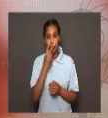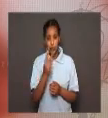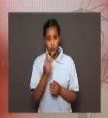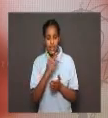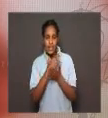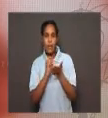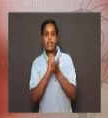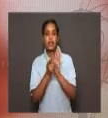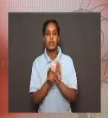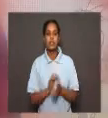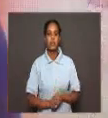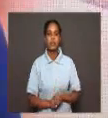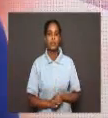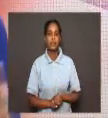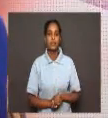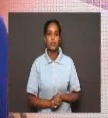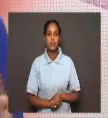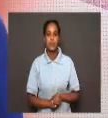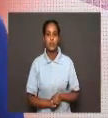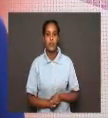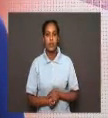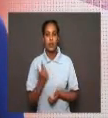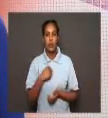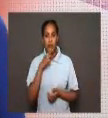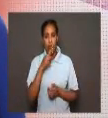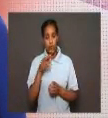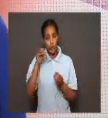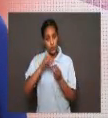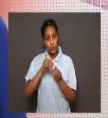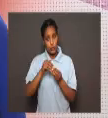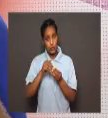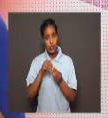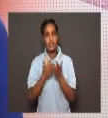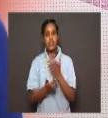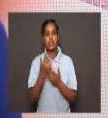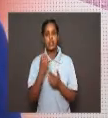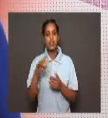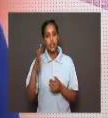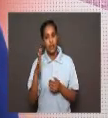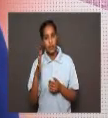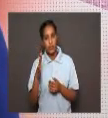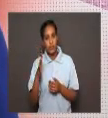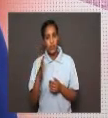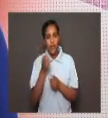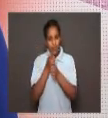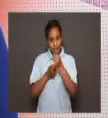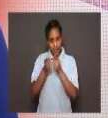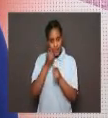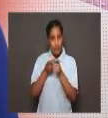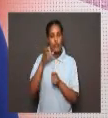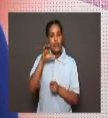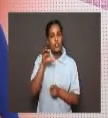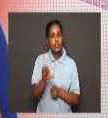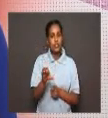some examples. We are also going to discuss the types of attractive